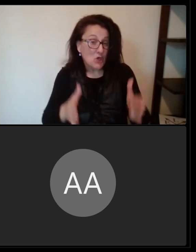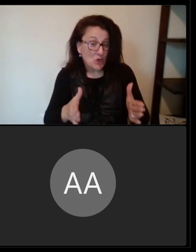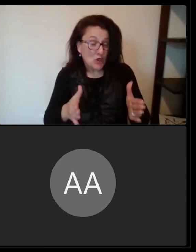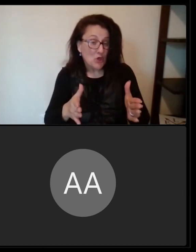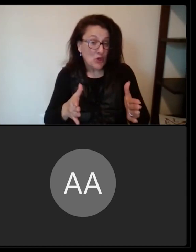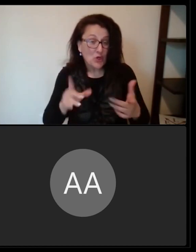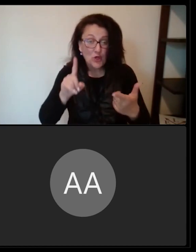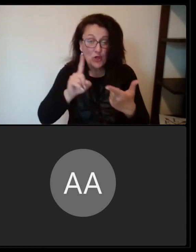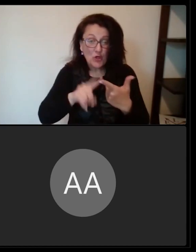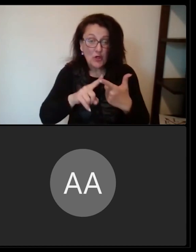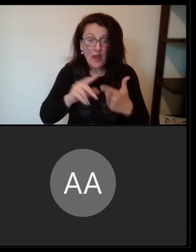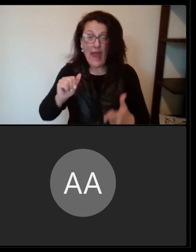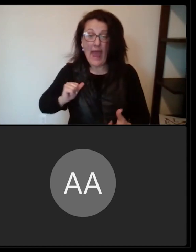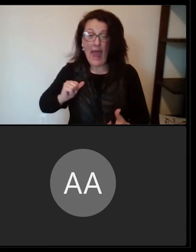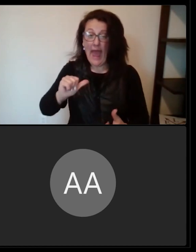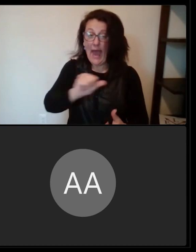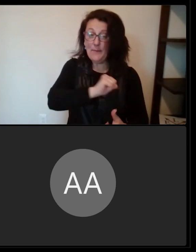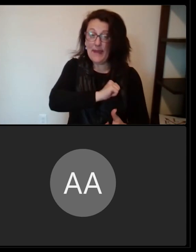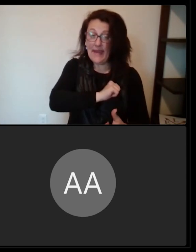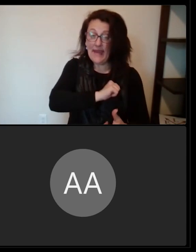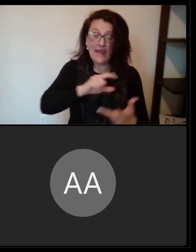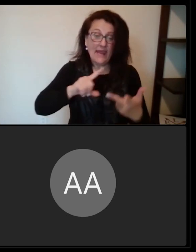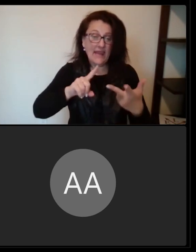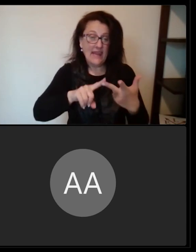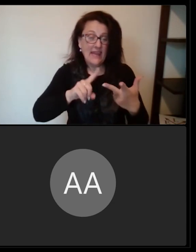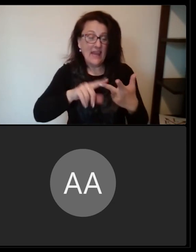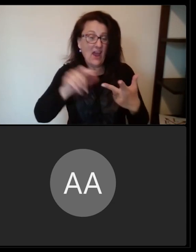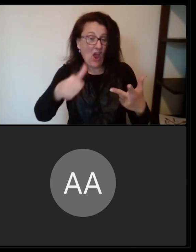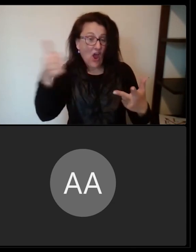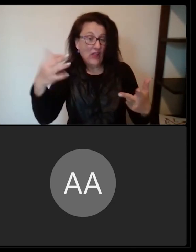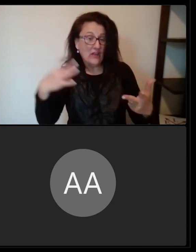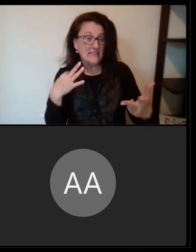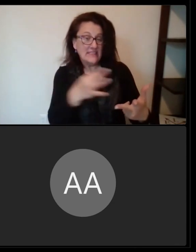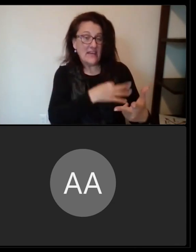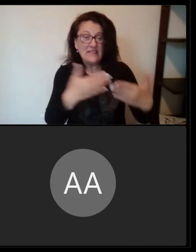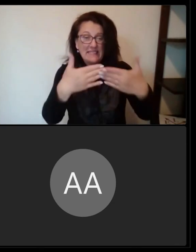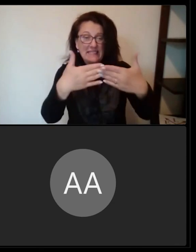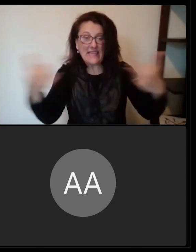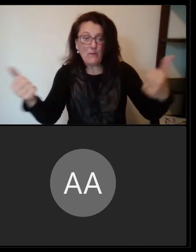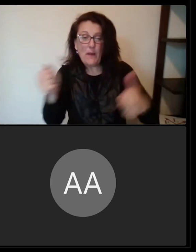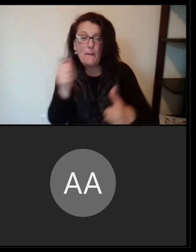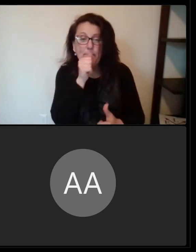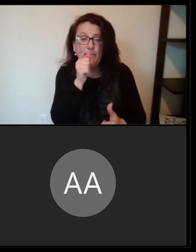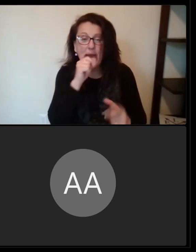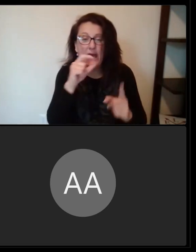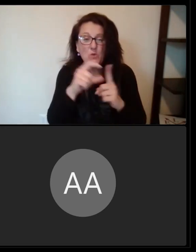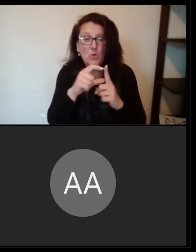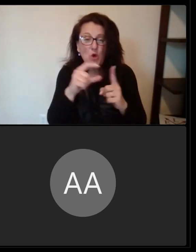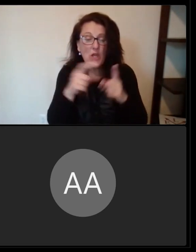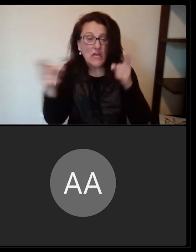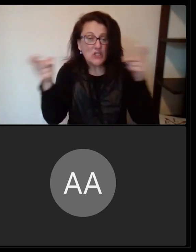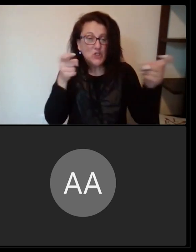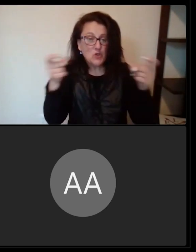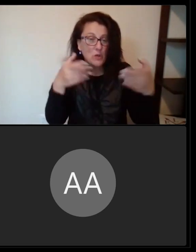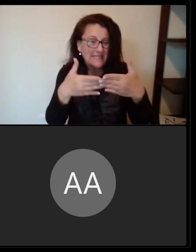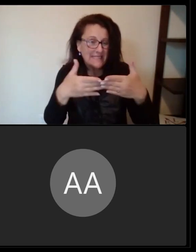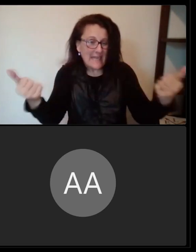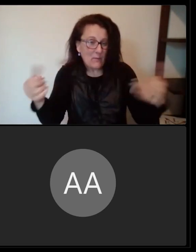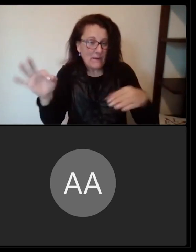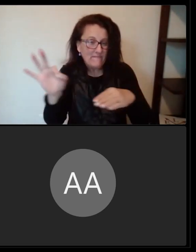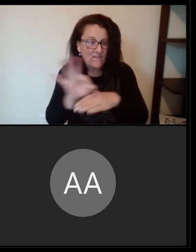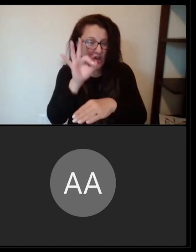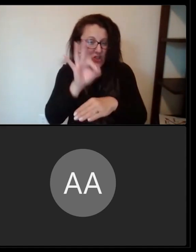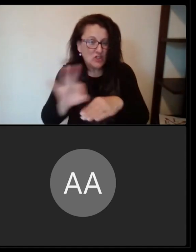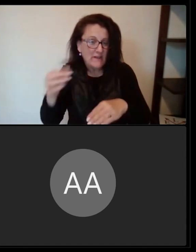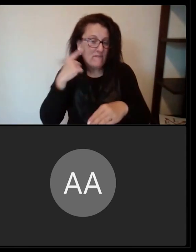your administration staff, and your maintenance staff all have separate passwords that control separate functionality of what you can do on